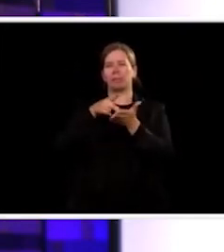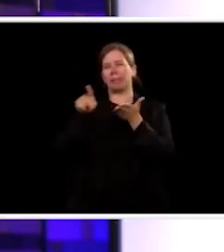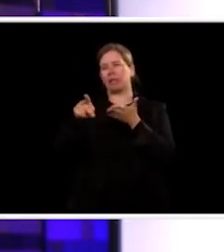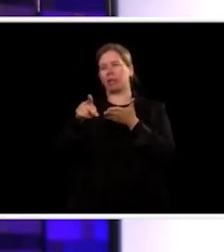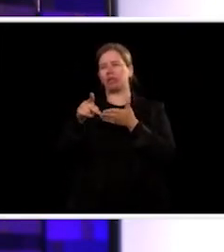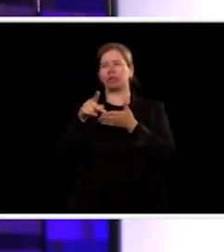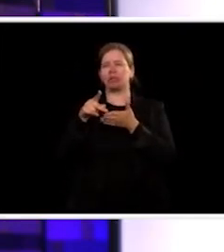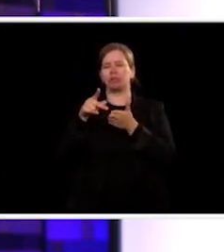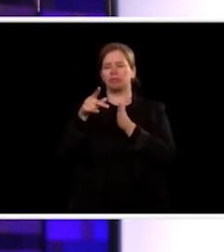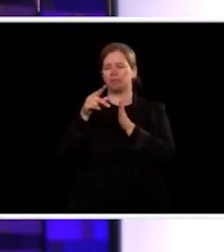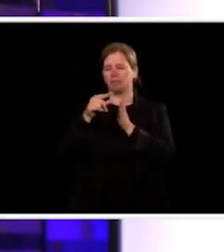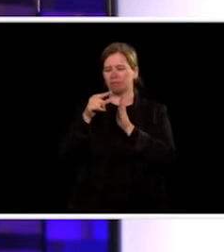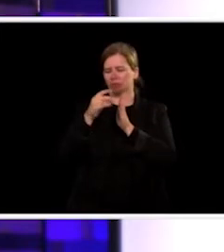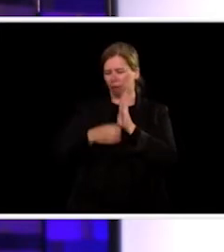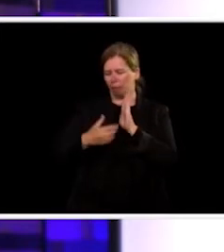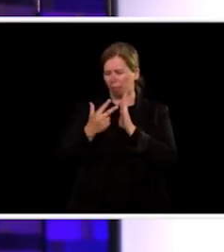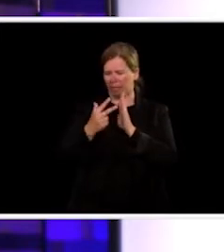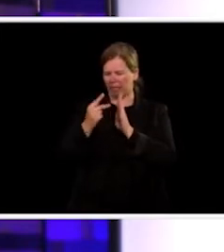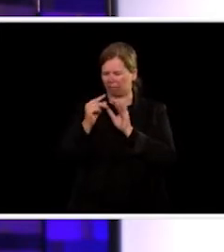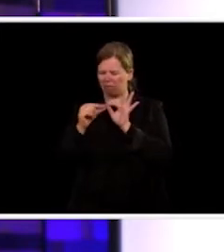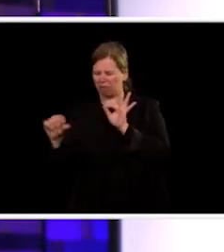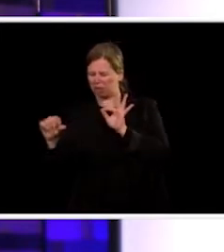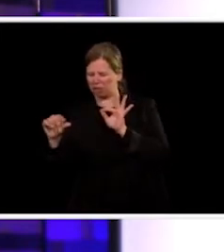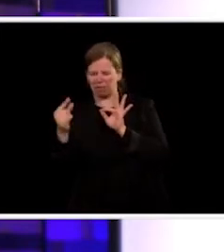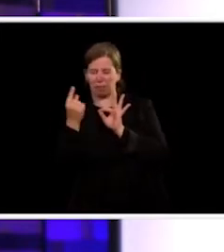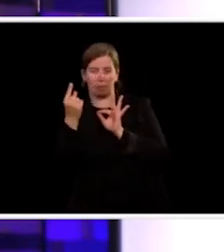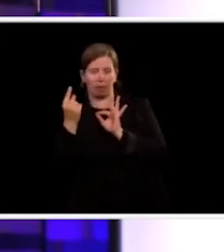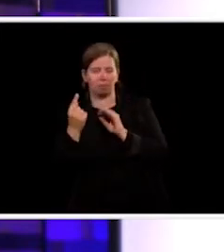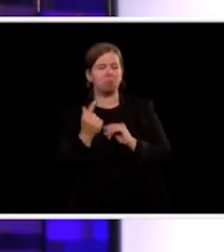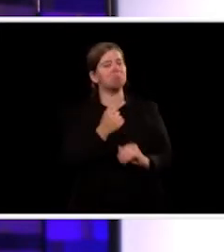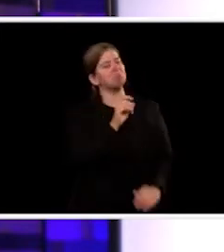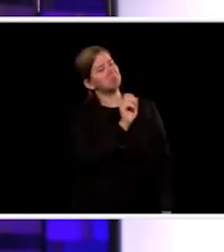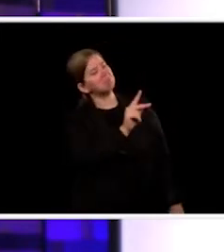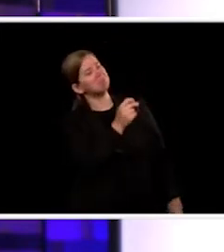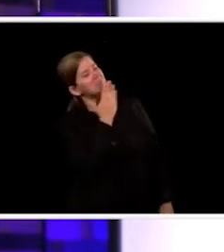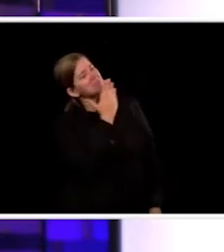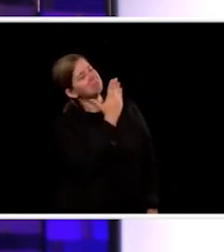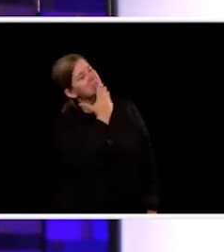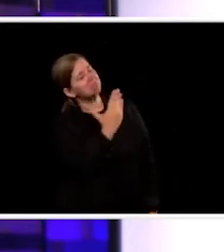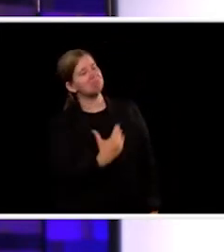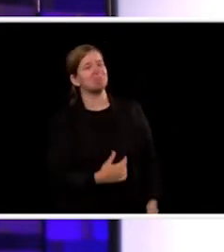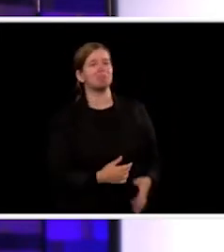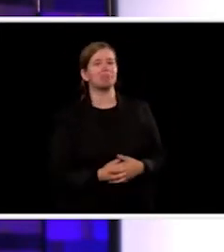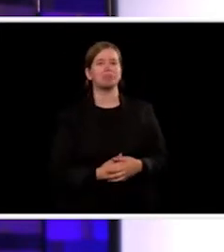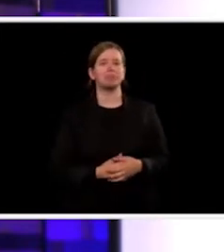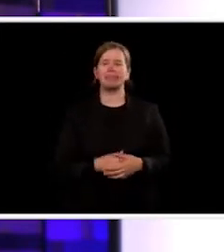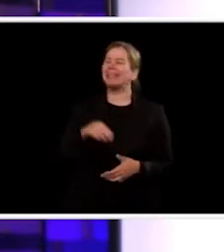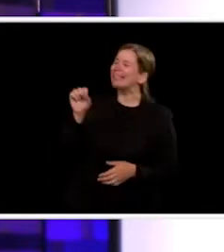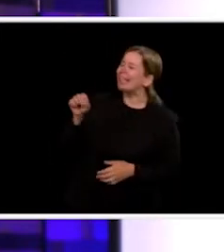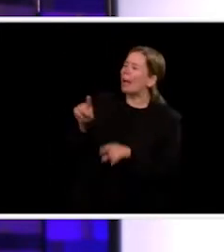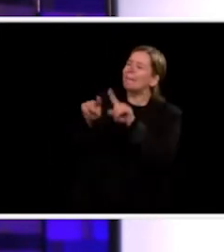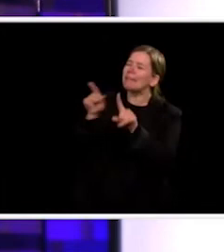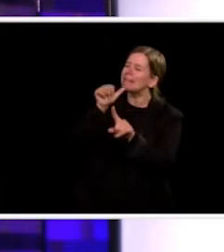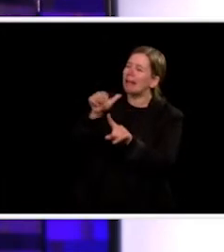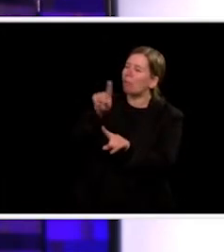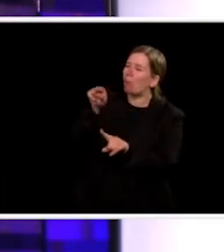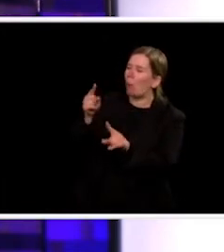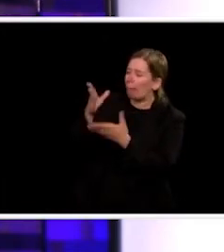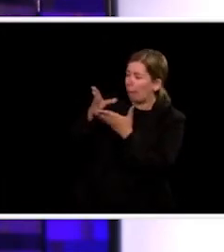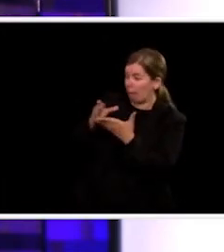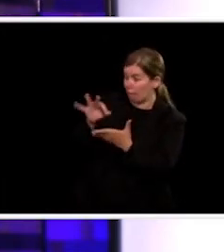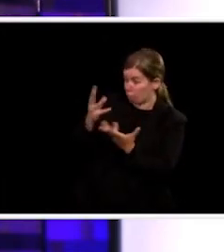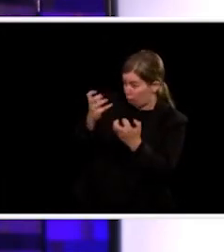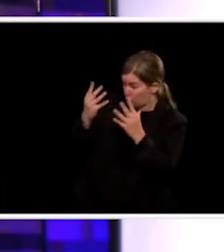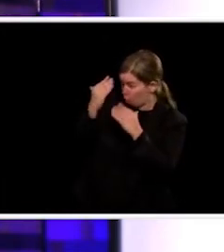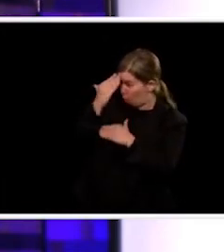or other. Okay, thanks, say I. "Yeah," she says, "but that's not all, if you want to